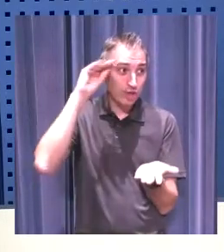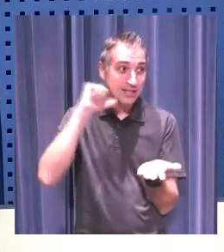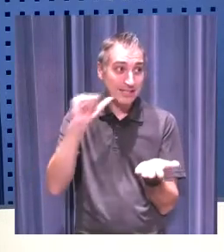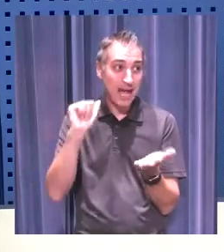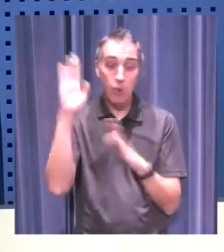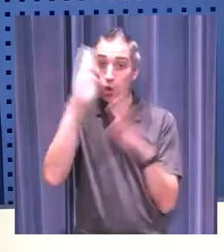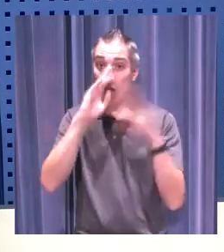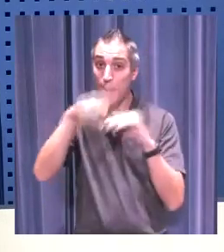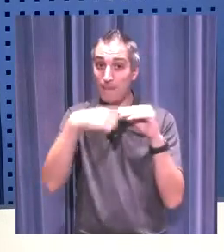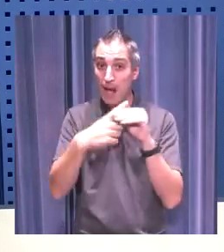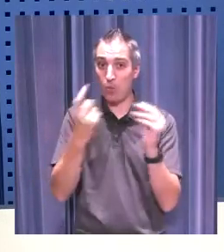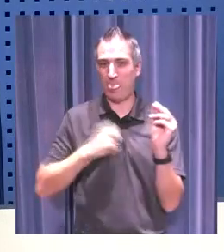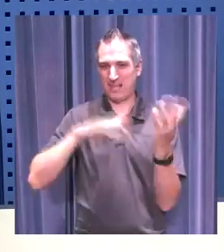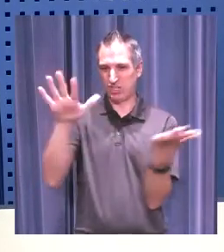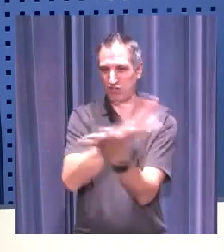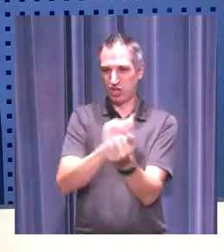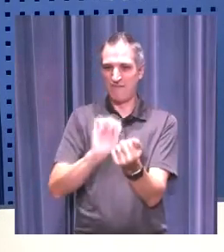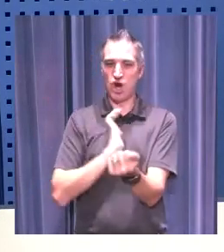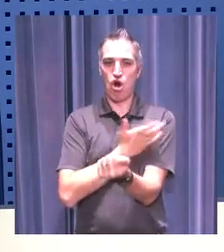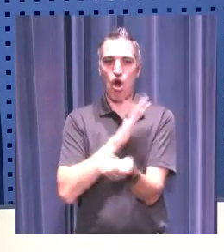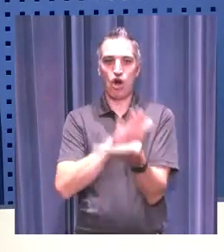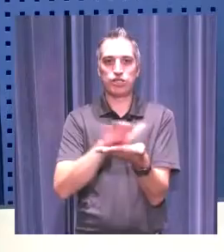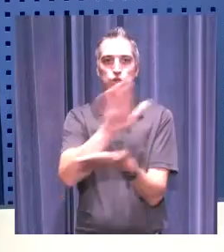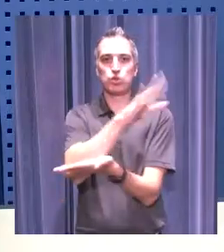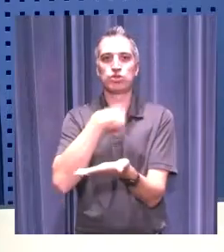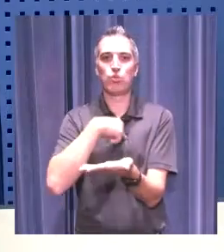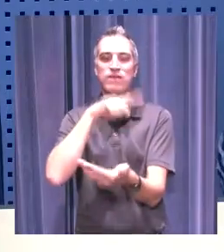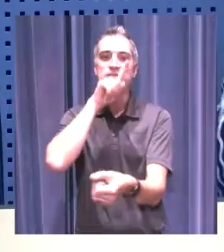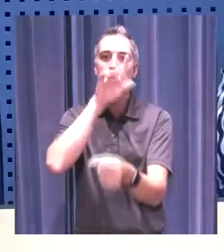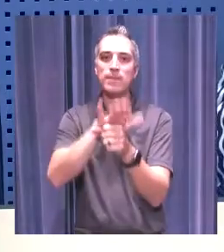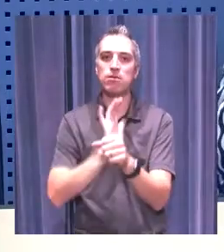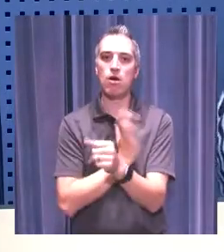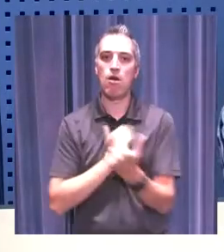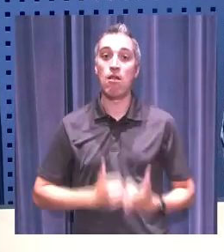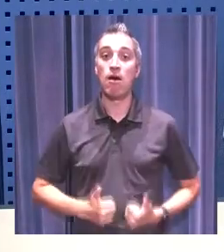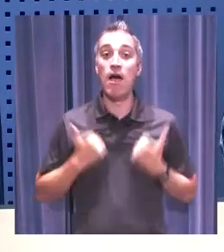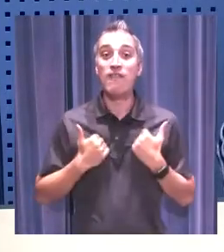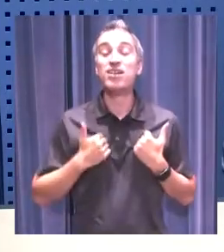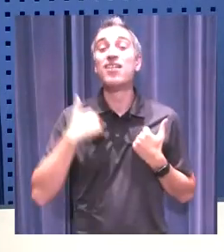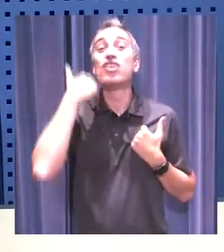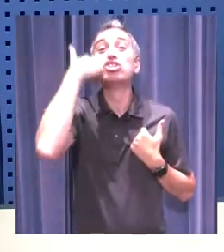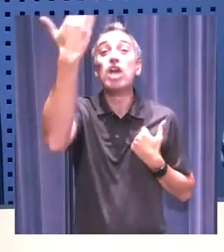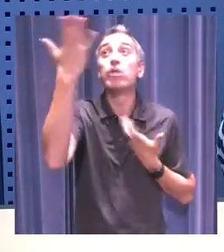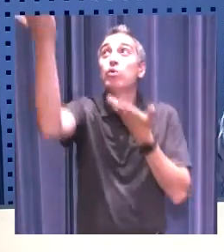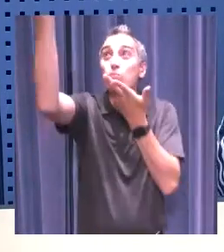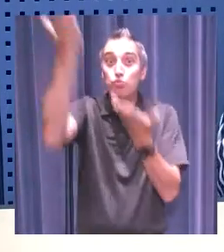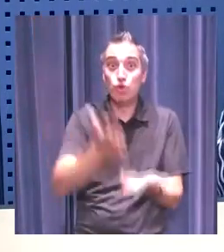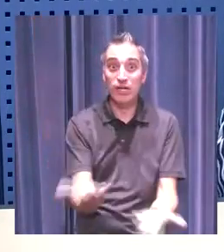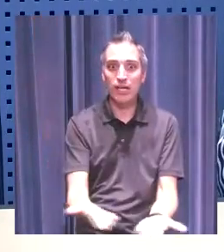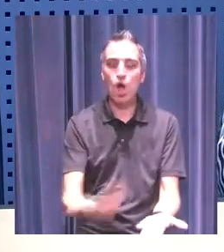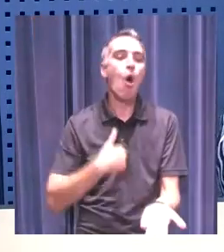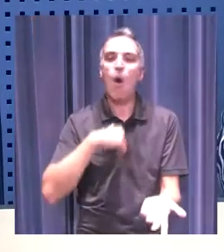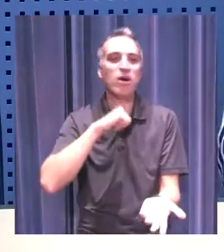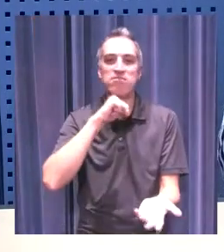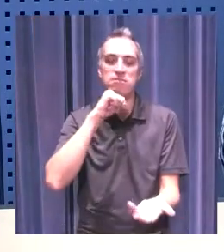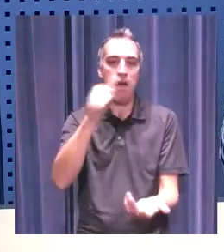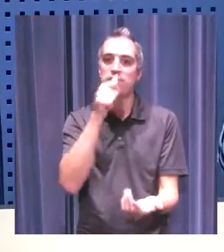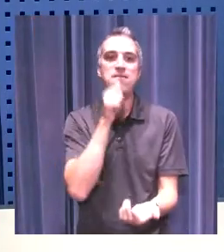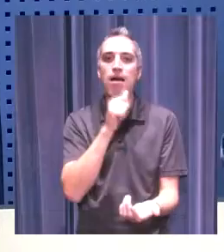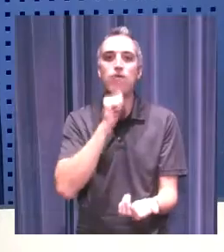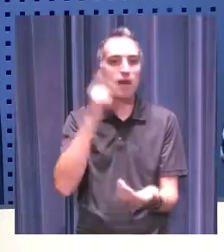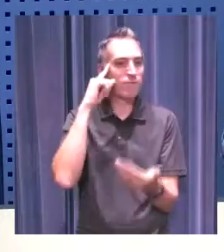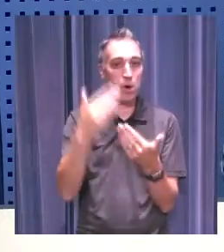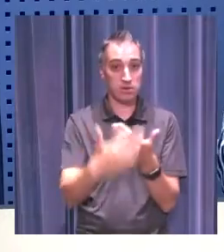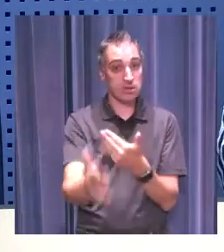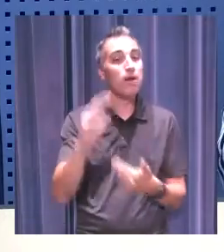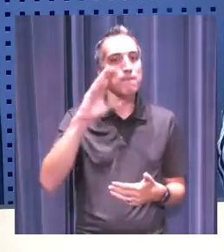the destruction of the very institution we've committed our lives to. The shame you bring upon us will not be tolerated for the long term.